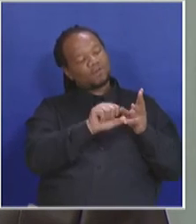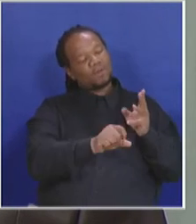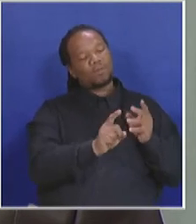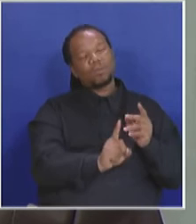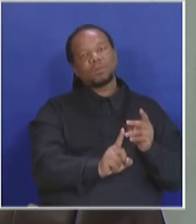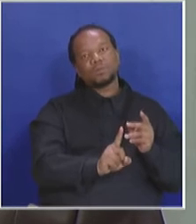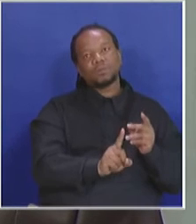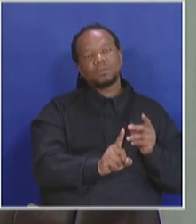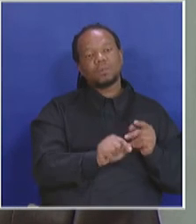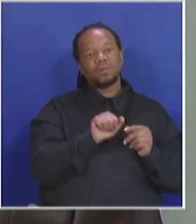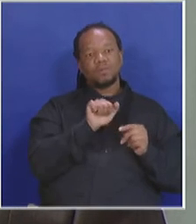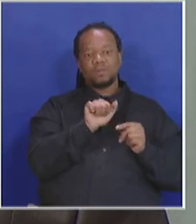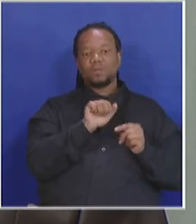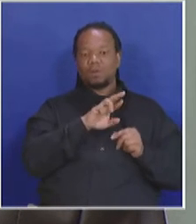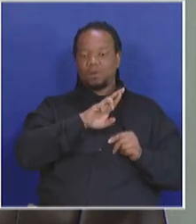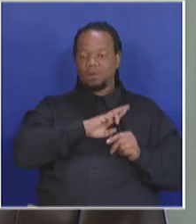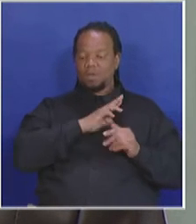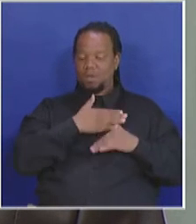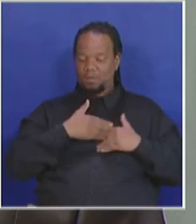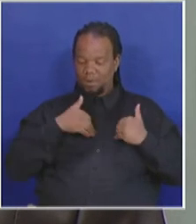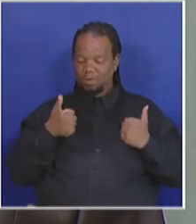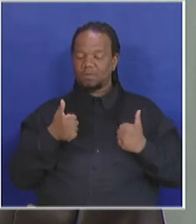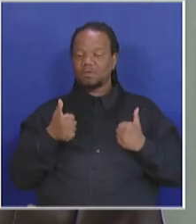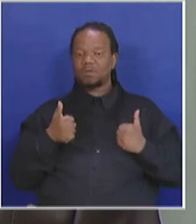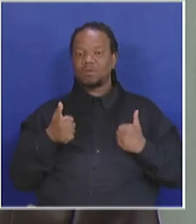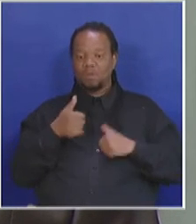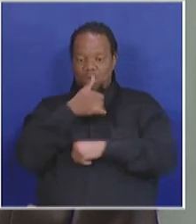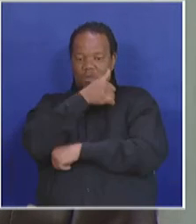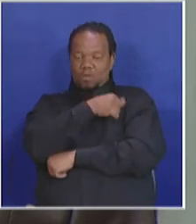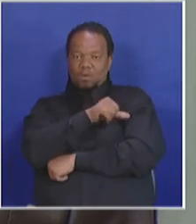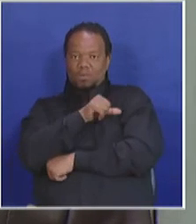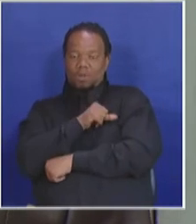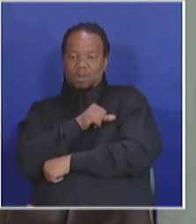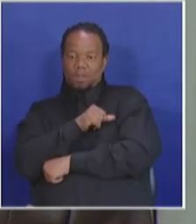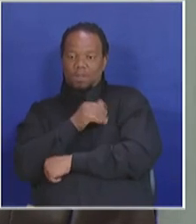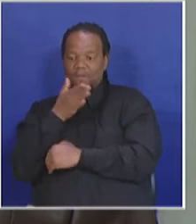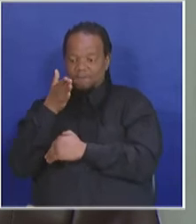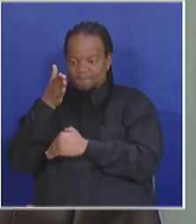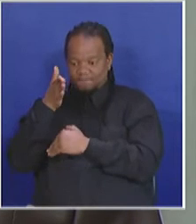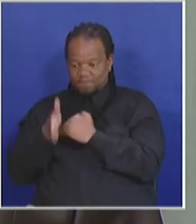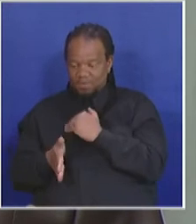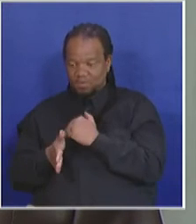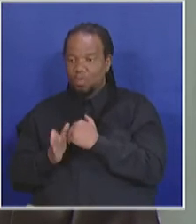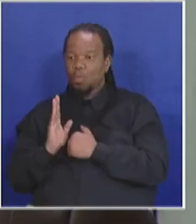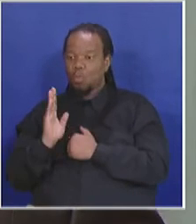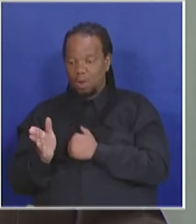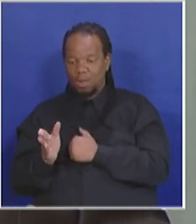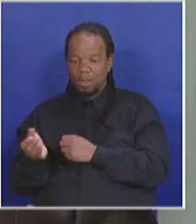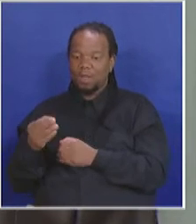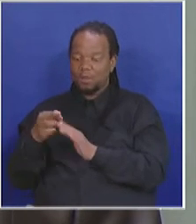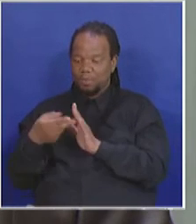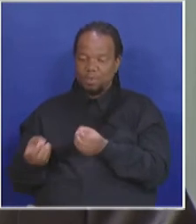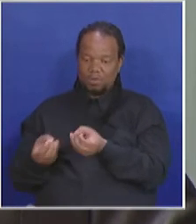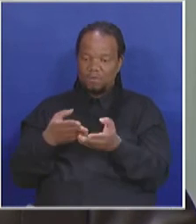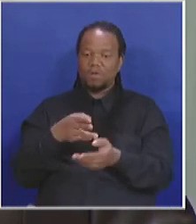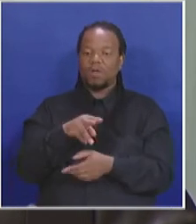new rehabilitation facility will be completed as per the report presented to the NCOP. The fifth